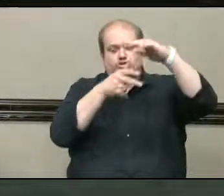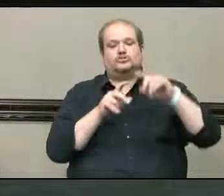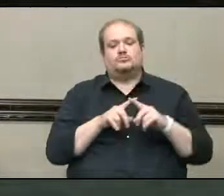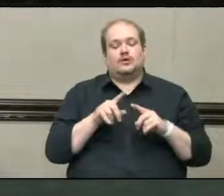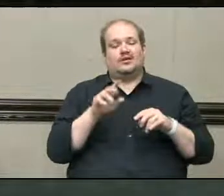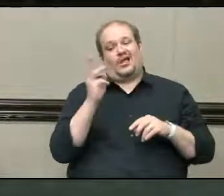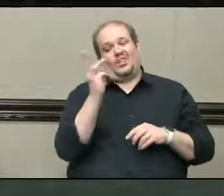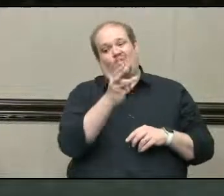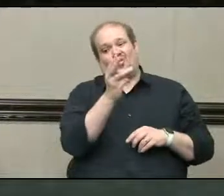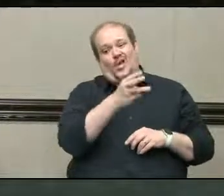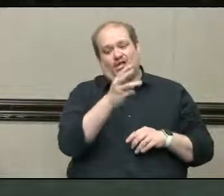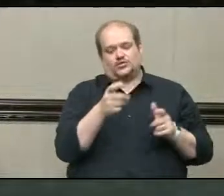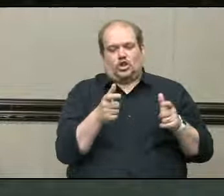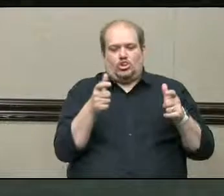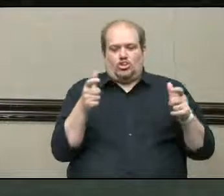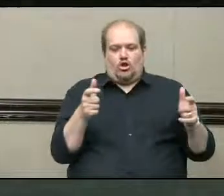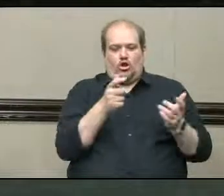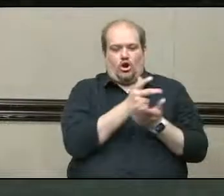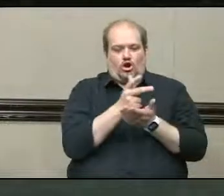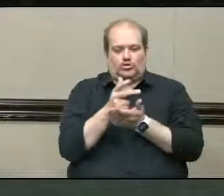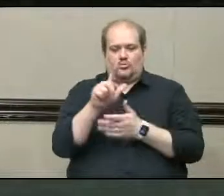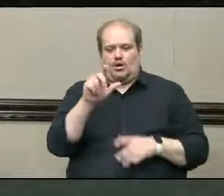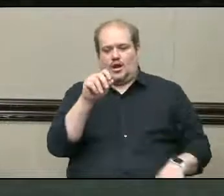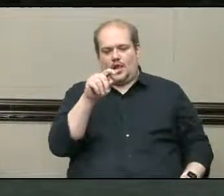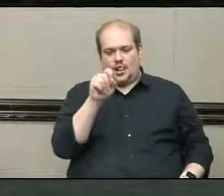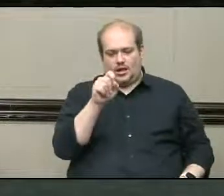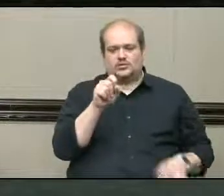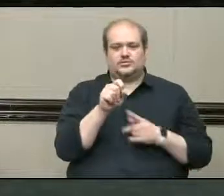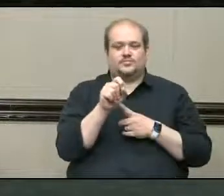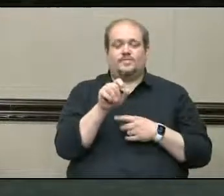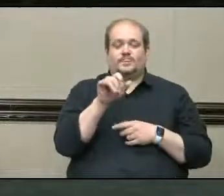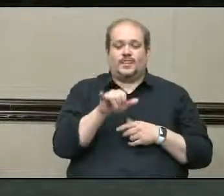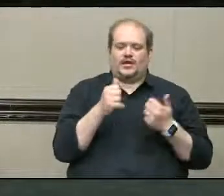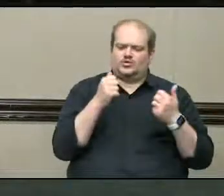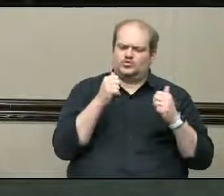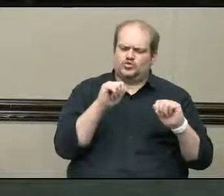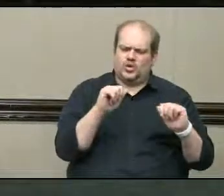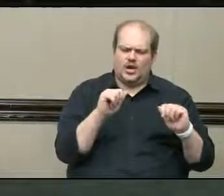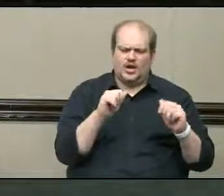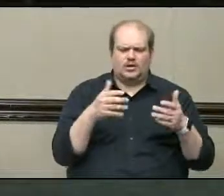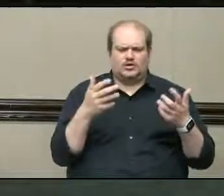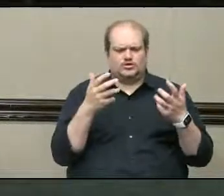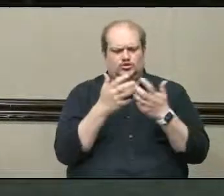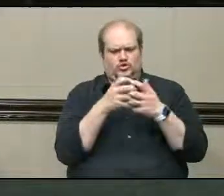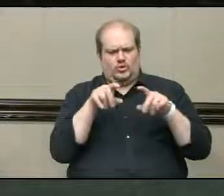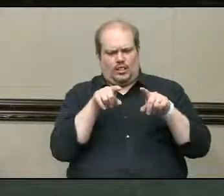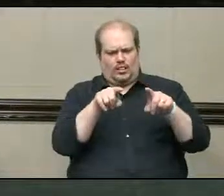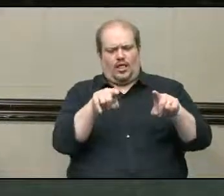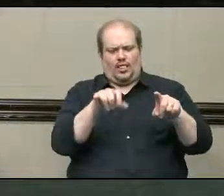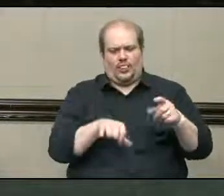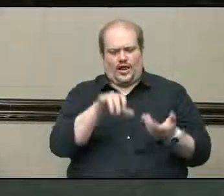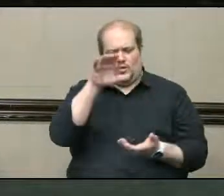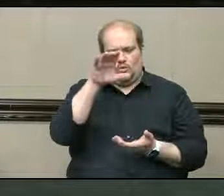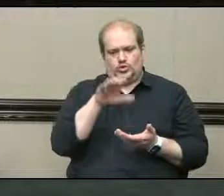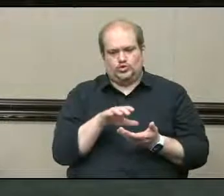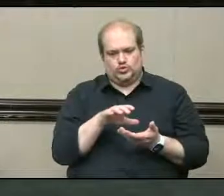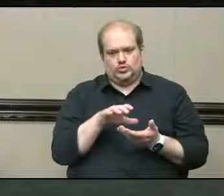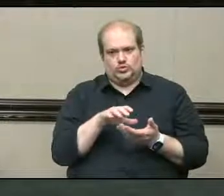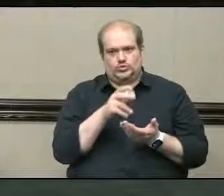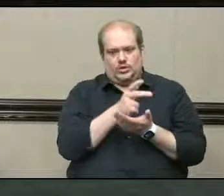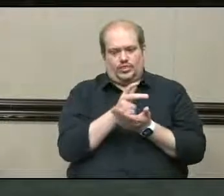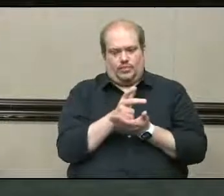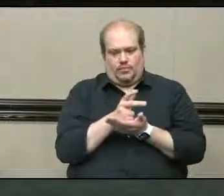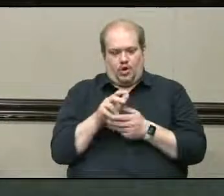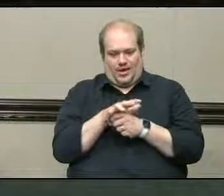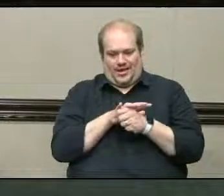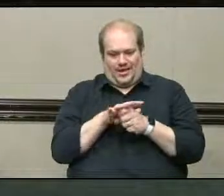out west, they're large parking lots. And what this does is this is trying to align that and reduce that